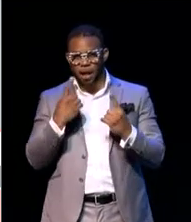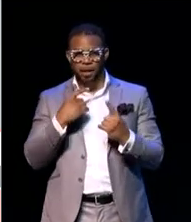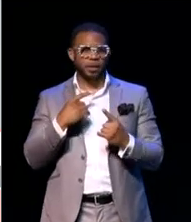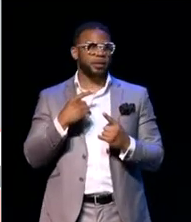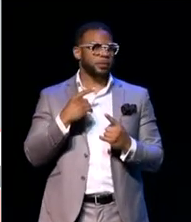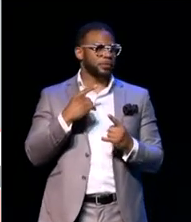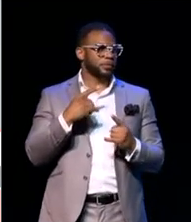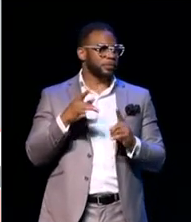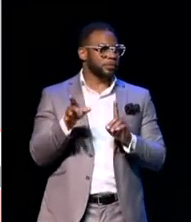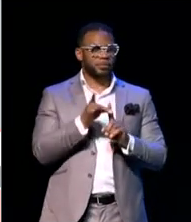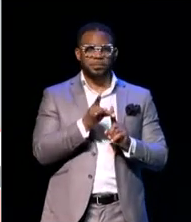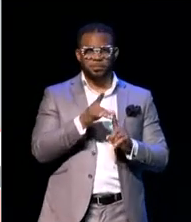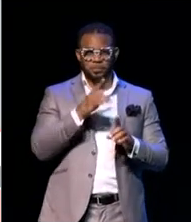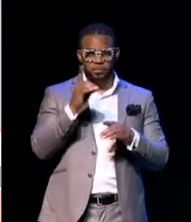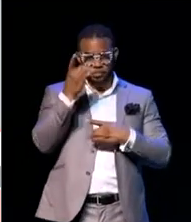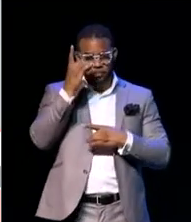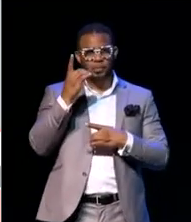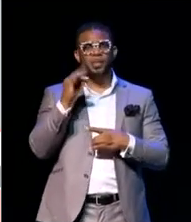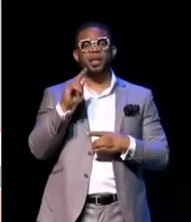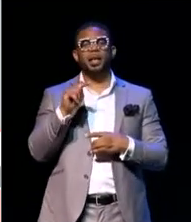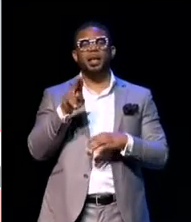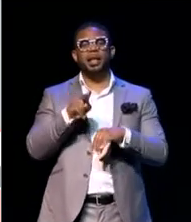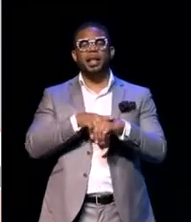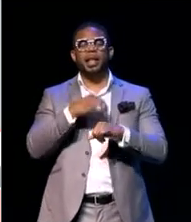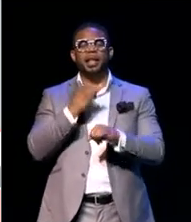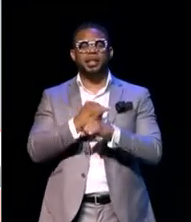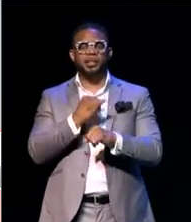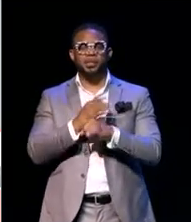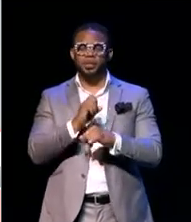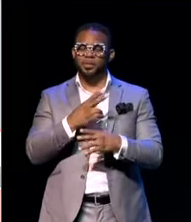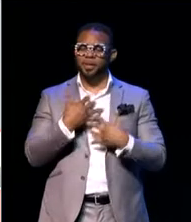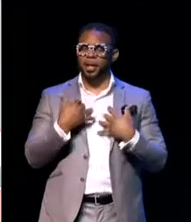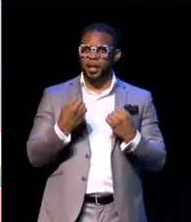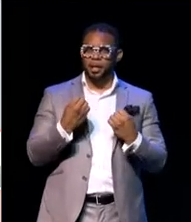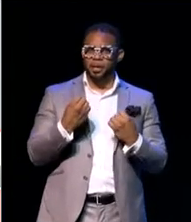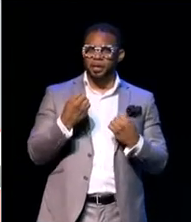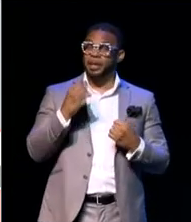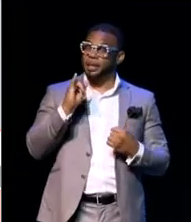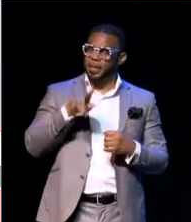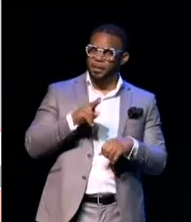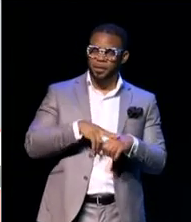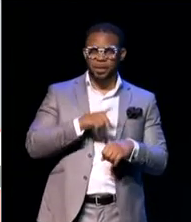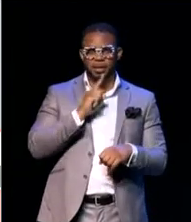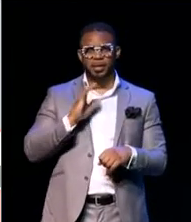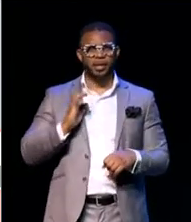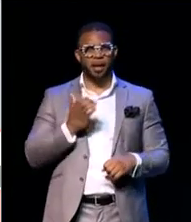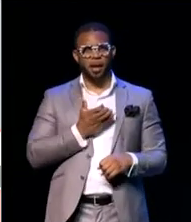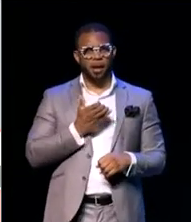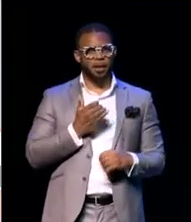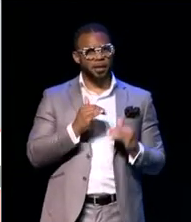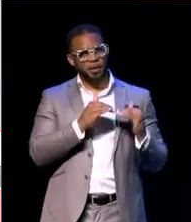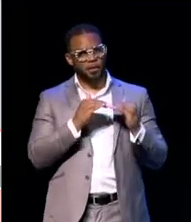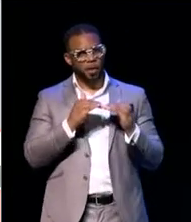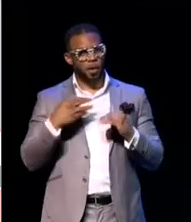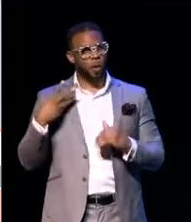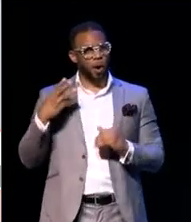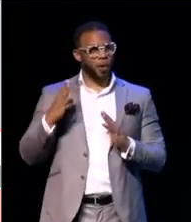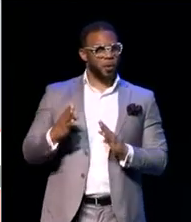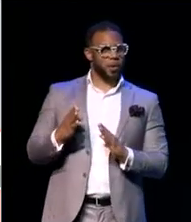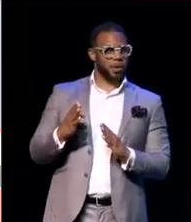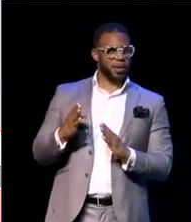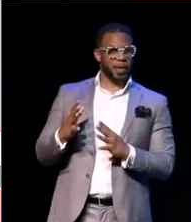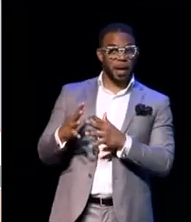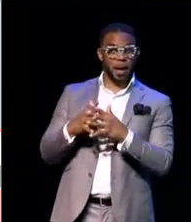Infectious Diseases at the National Institutes of Health. And that, of course, is our fellow Washingtonian